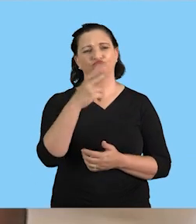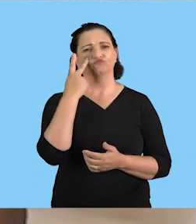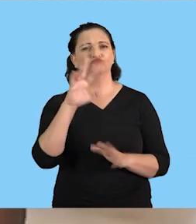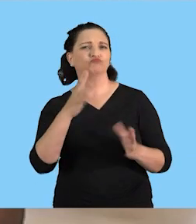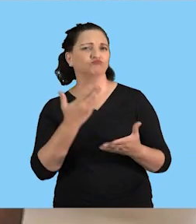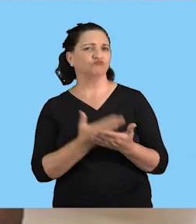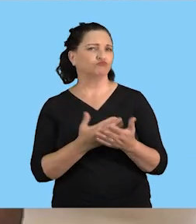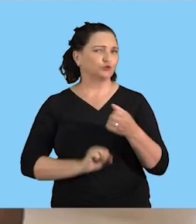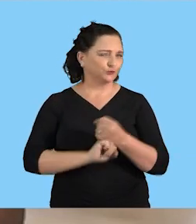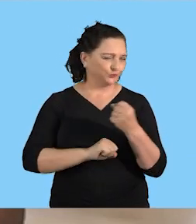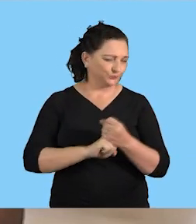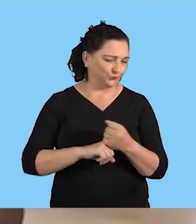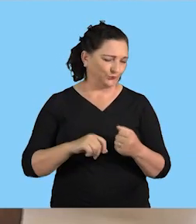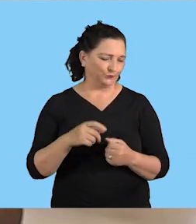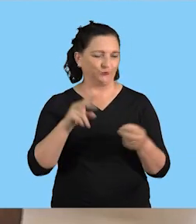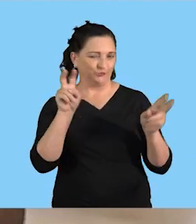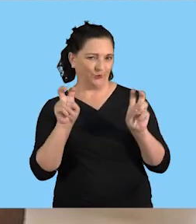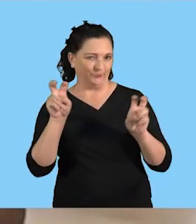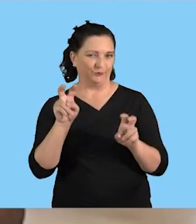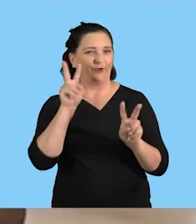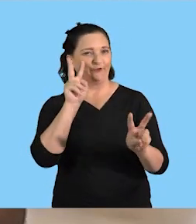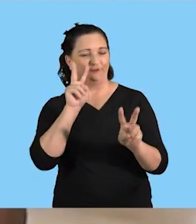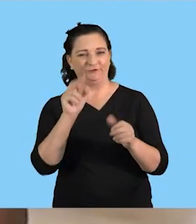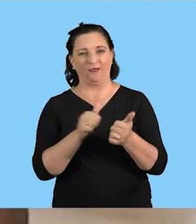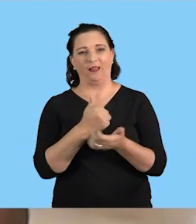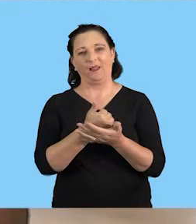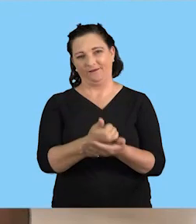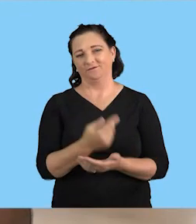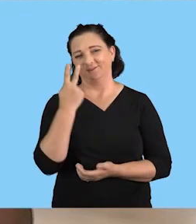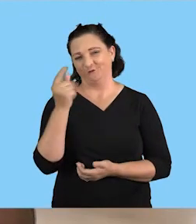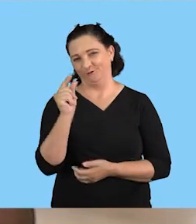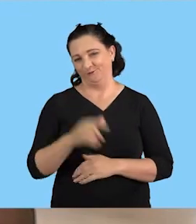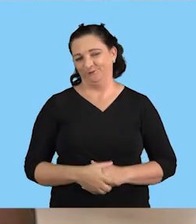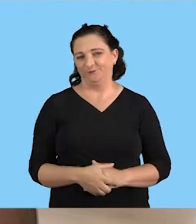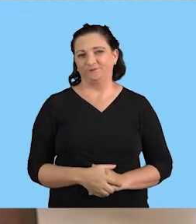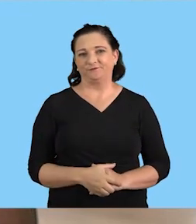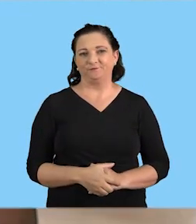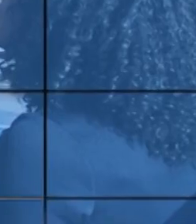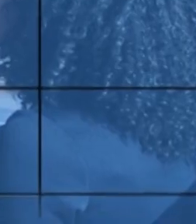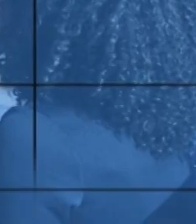preparing for support materials under the topic visual aid. I'll see you just now.